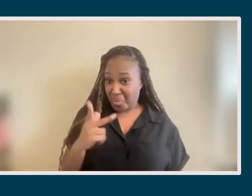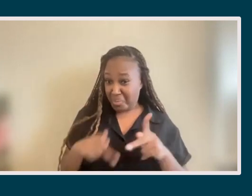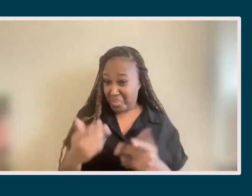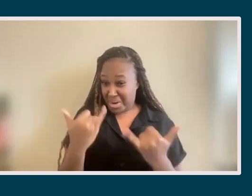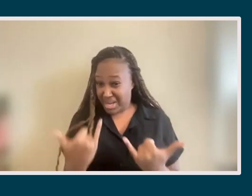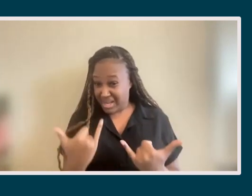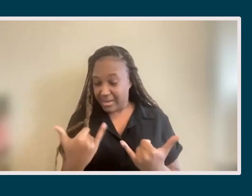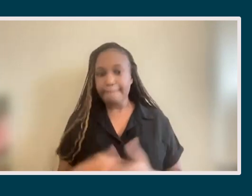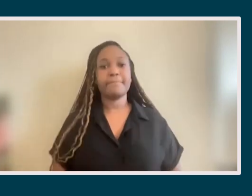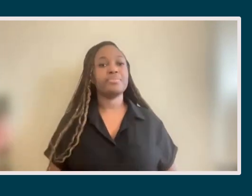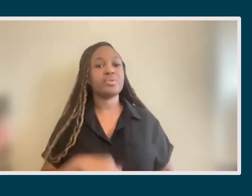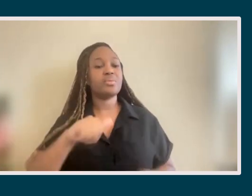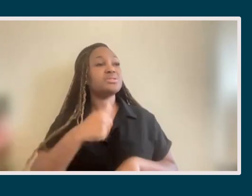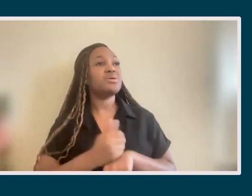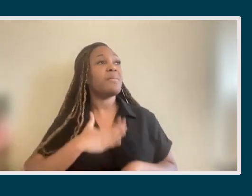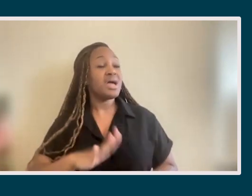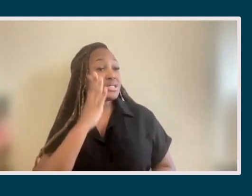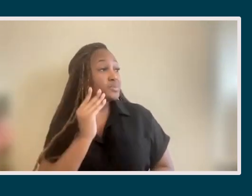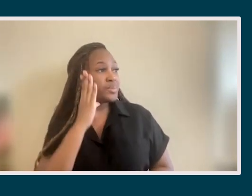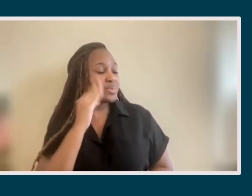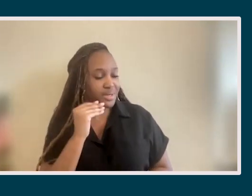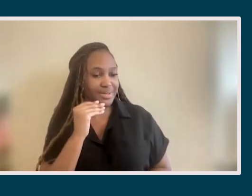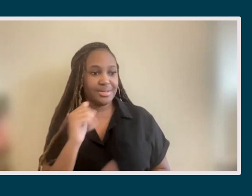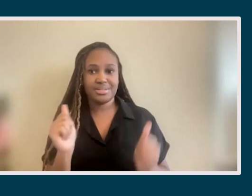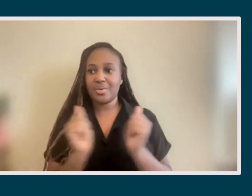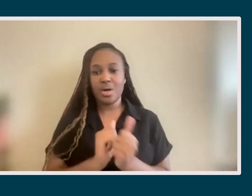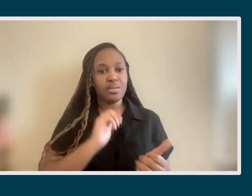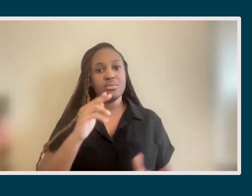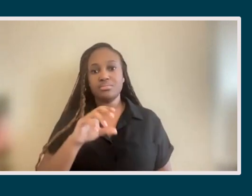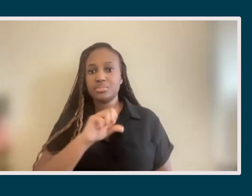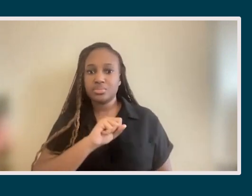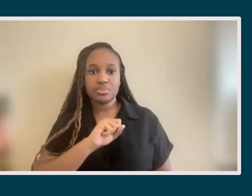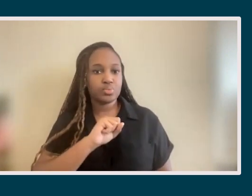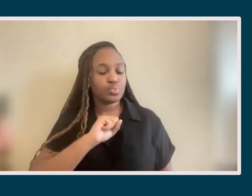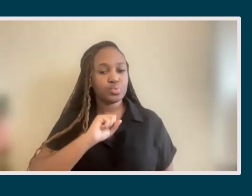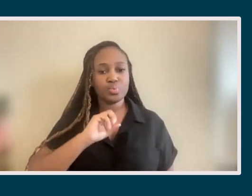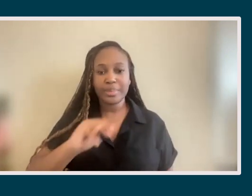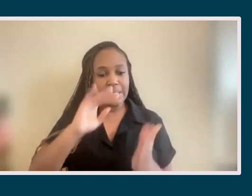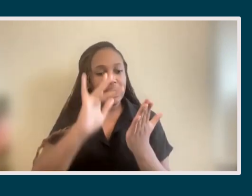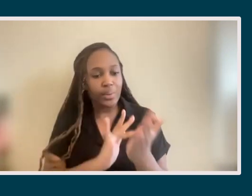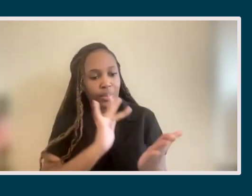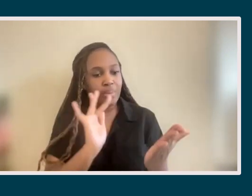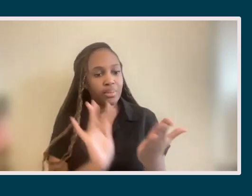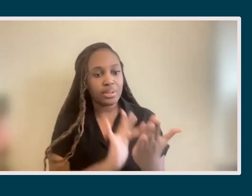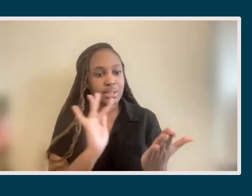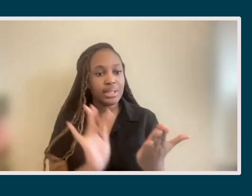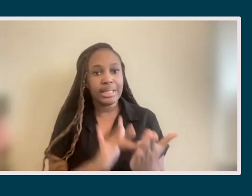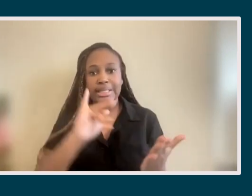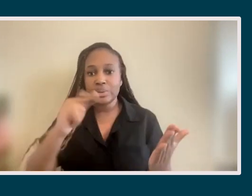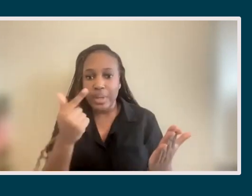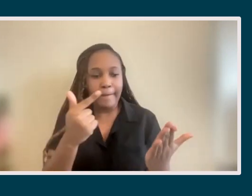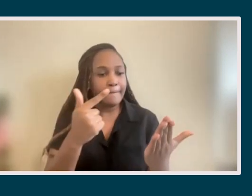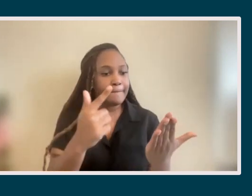my experience trolling YouTube comments and Instagram and the chat starting to pop up here